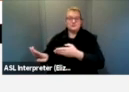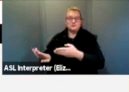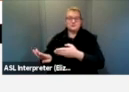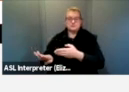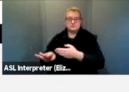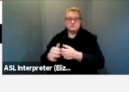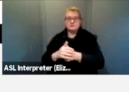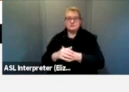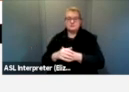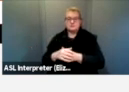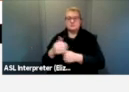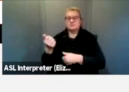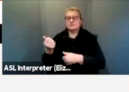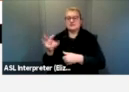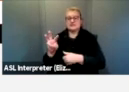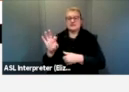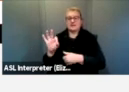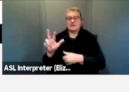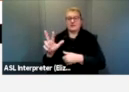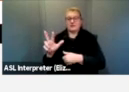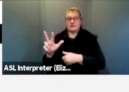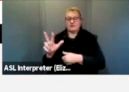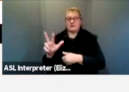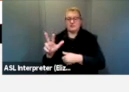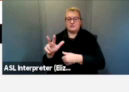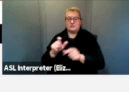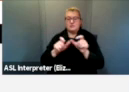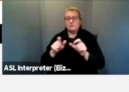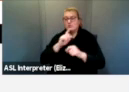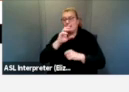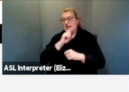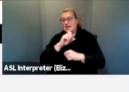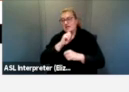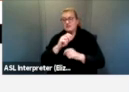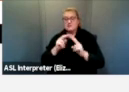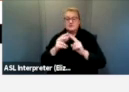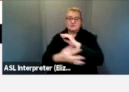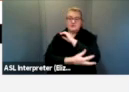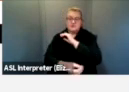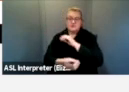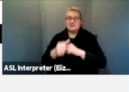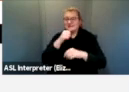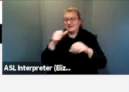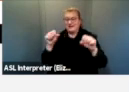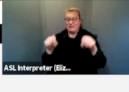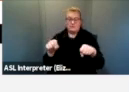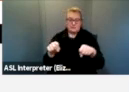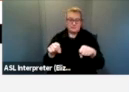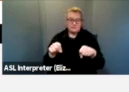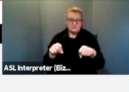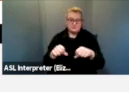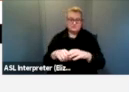From 1693, people who through age, infirmity, or extreme poverty are rendered incapable, people who